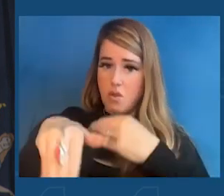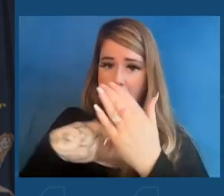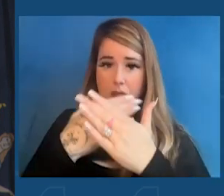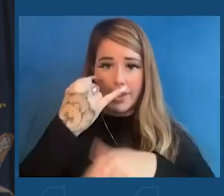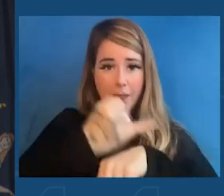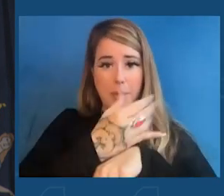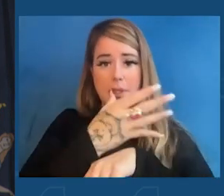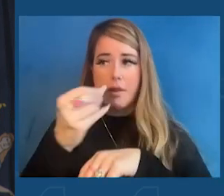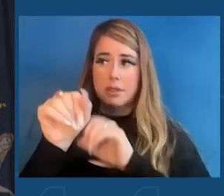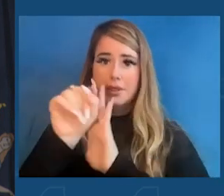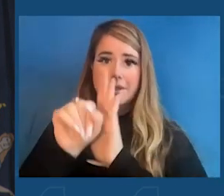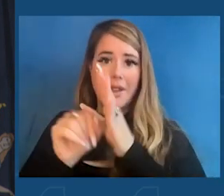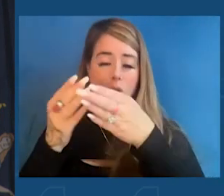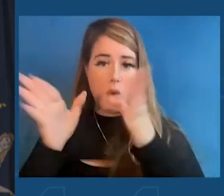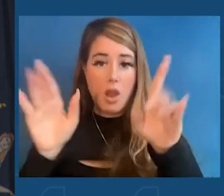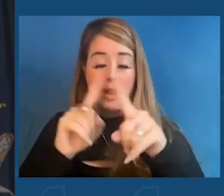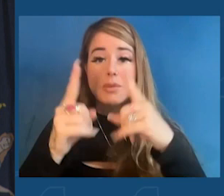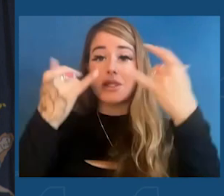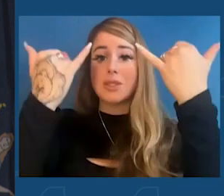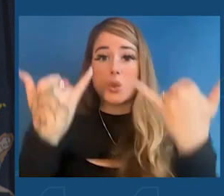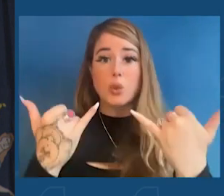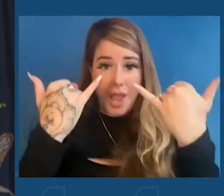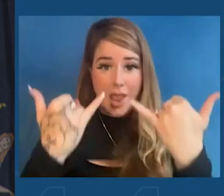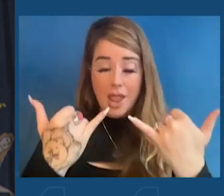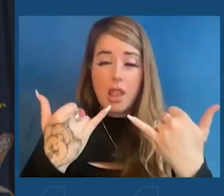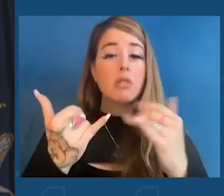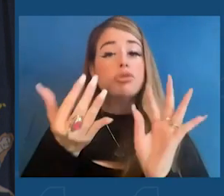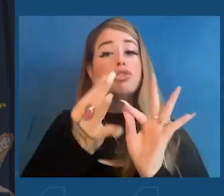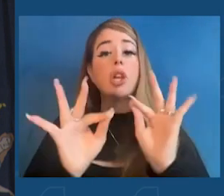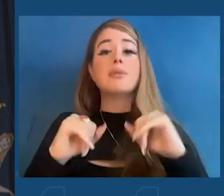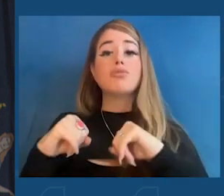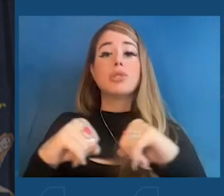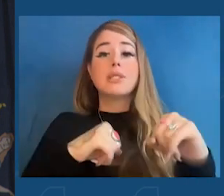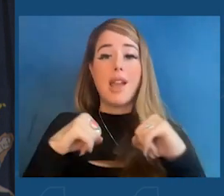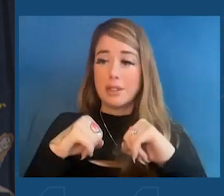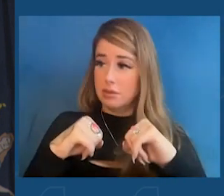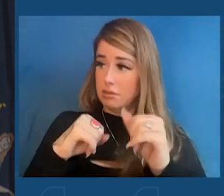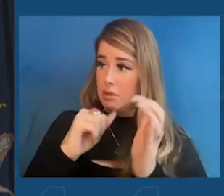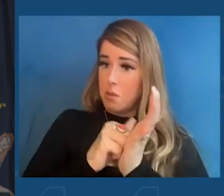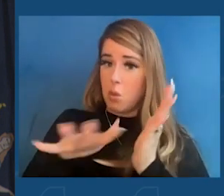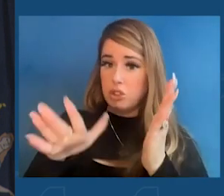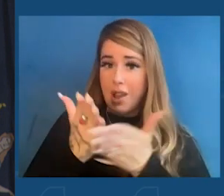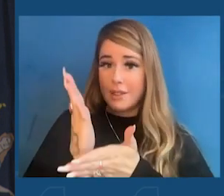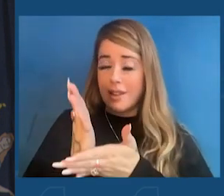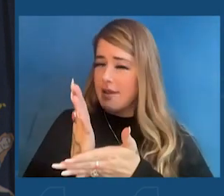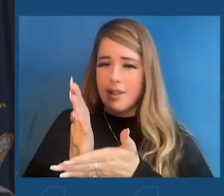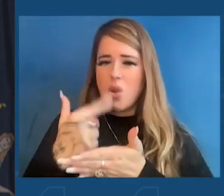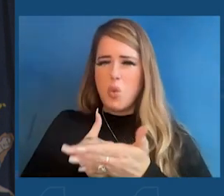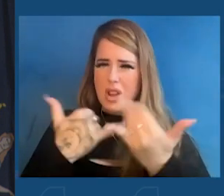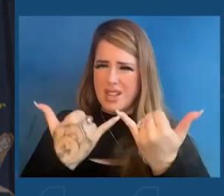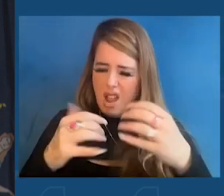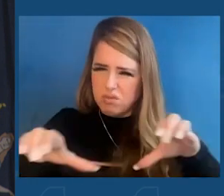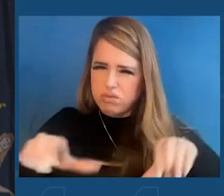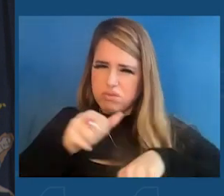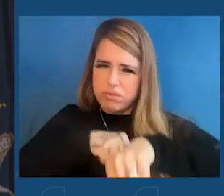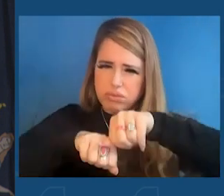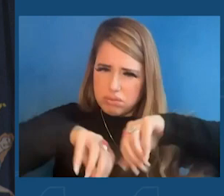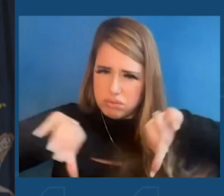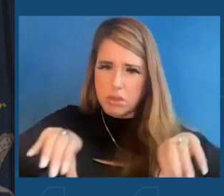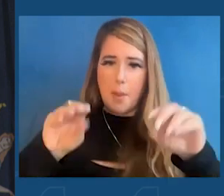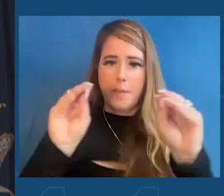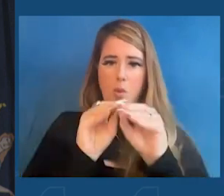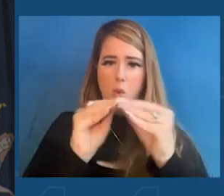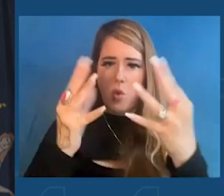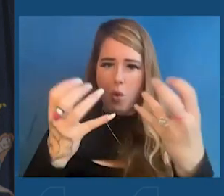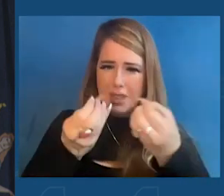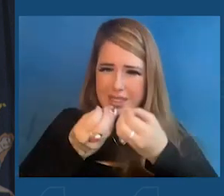statewide. But today we are going beyond protecting access to abortion. We are taking critical steps to also expand access to birth